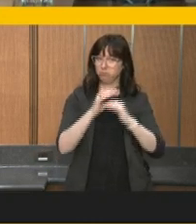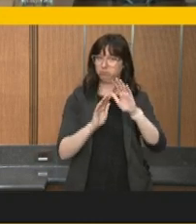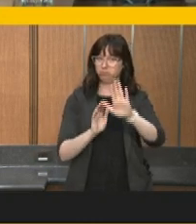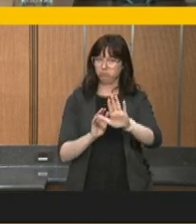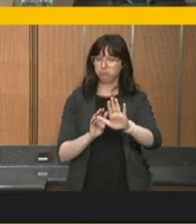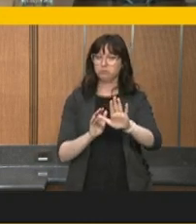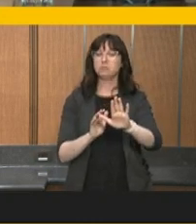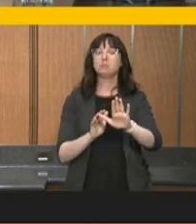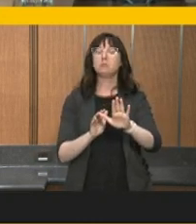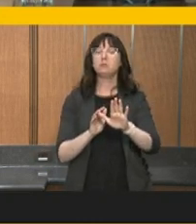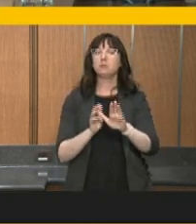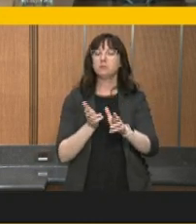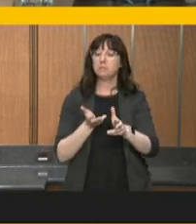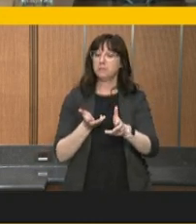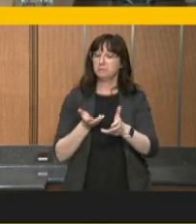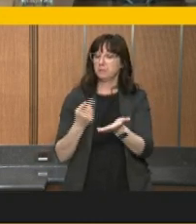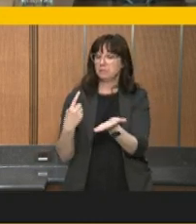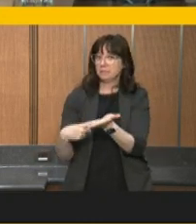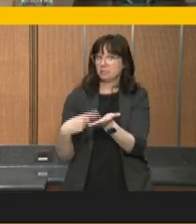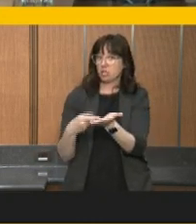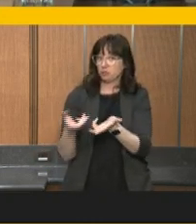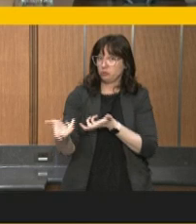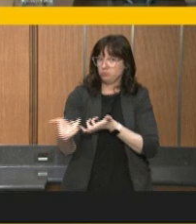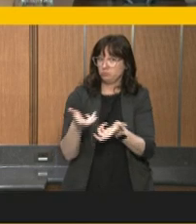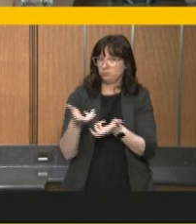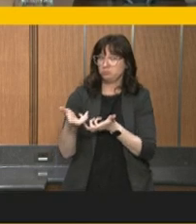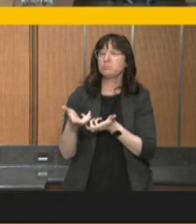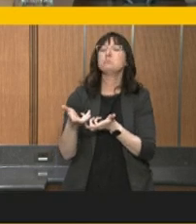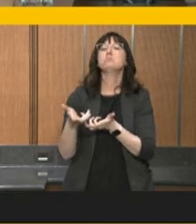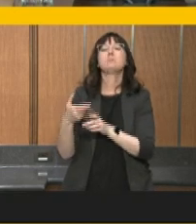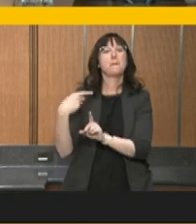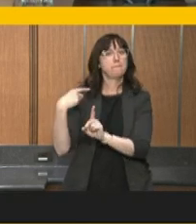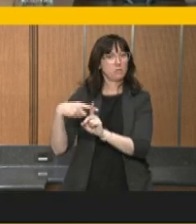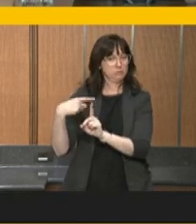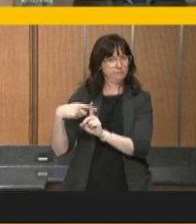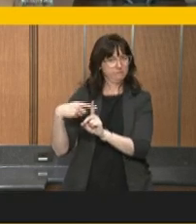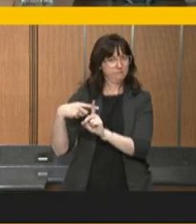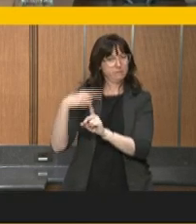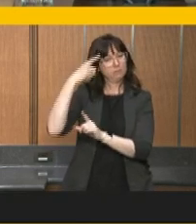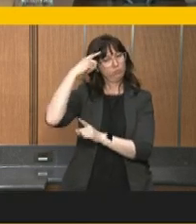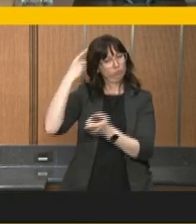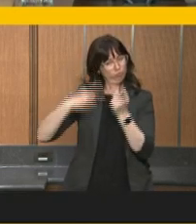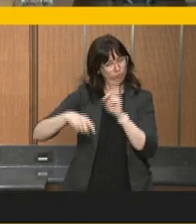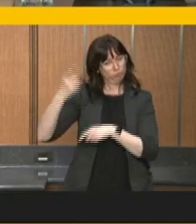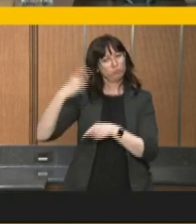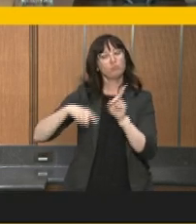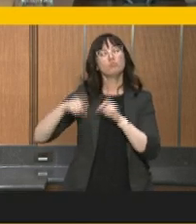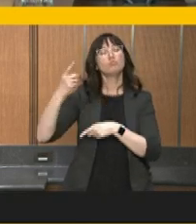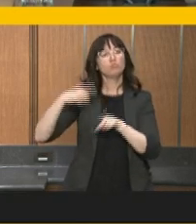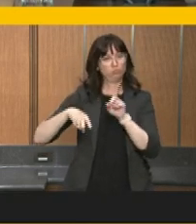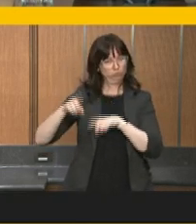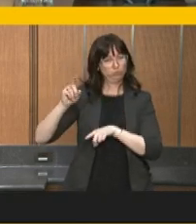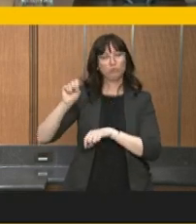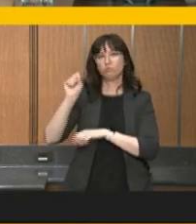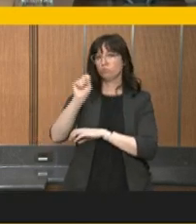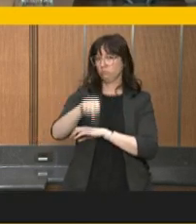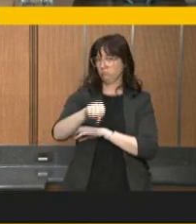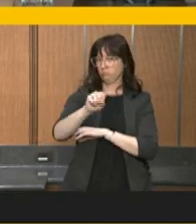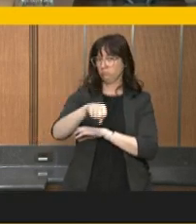very positive, very collaborative conversation with our American neighbors. There